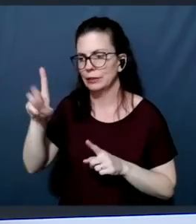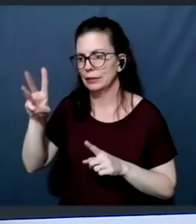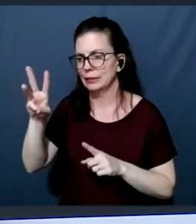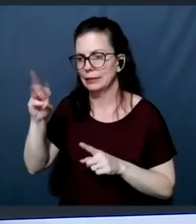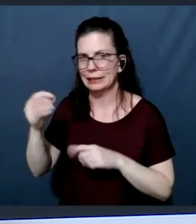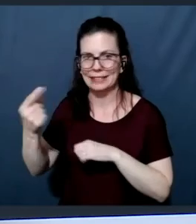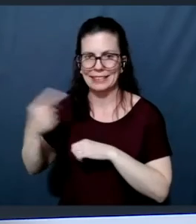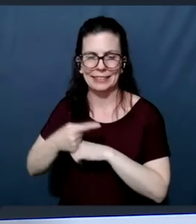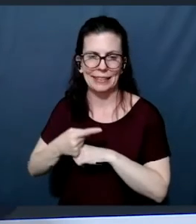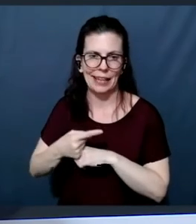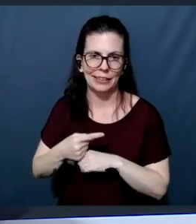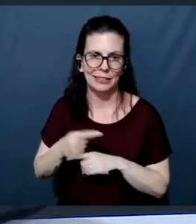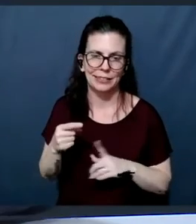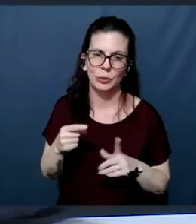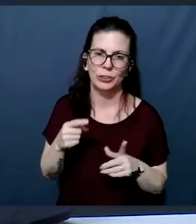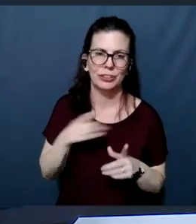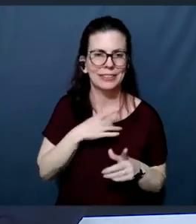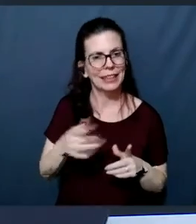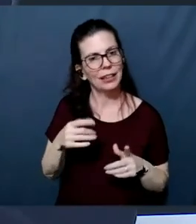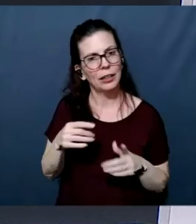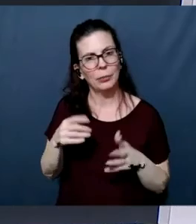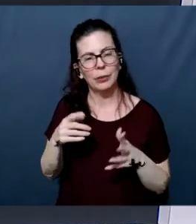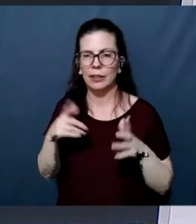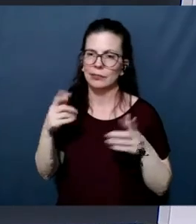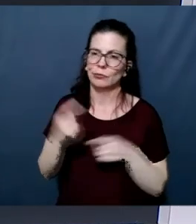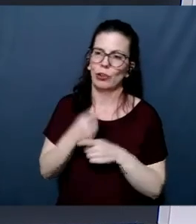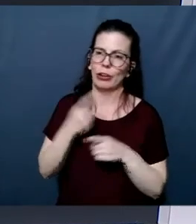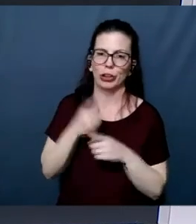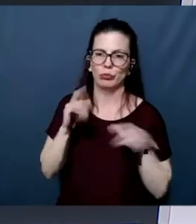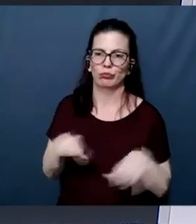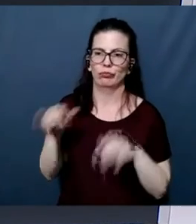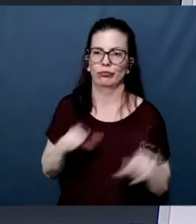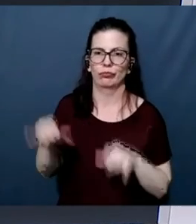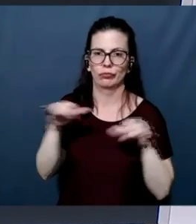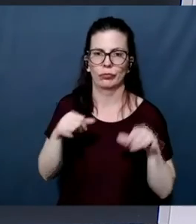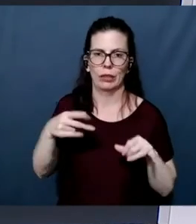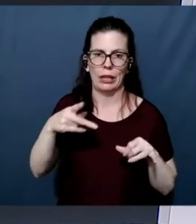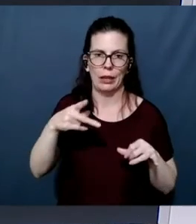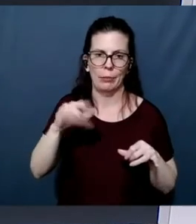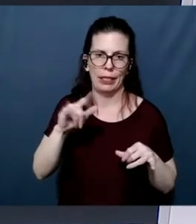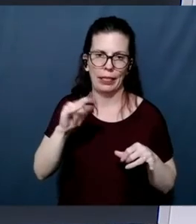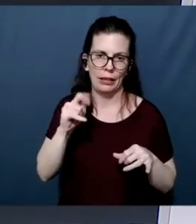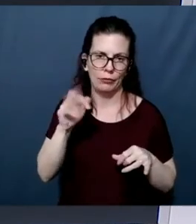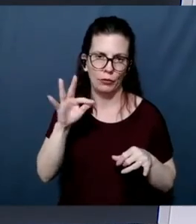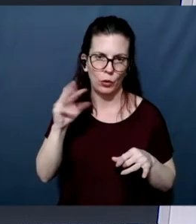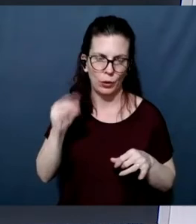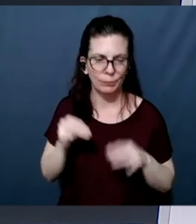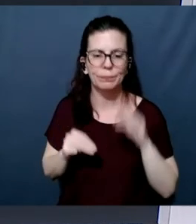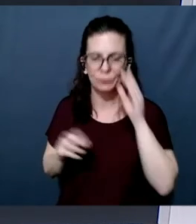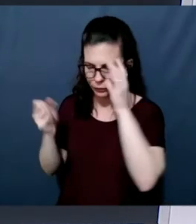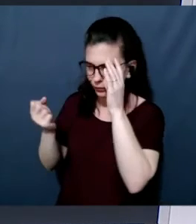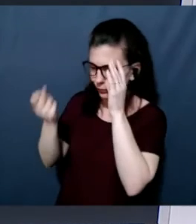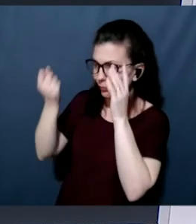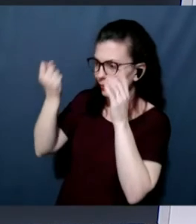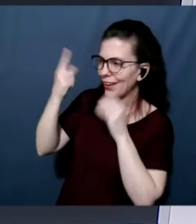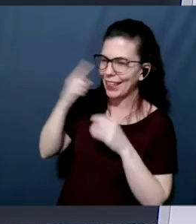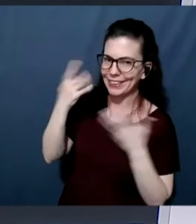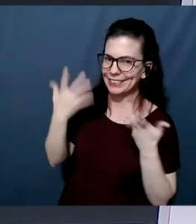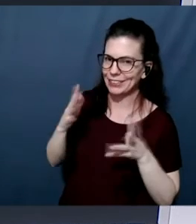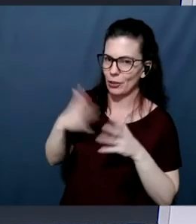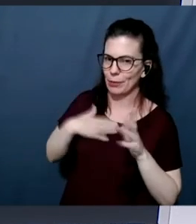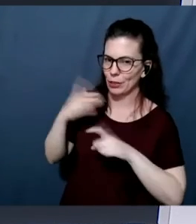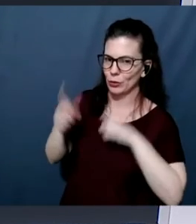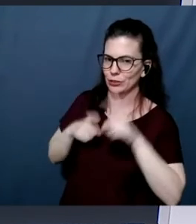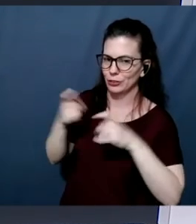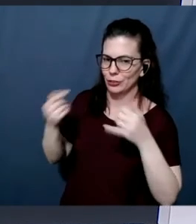the out-of-the-box SMB Sure. platforms. Yep, got it. Okay, so I think that is all I have for questions for you today. Is